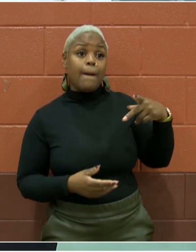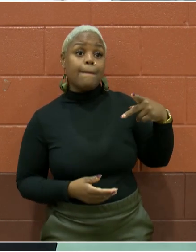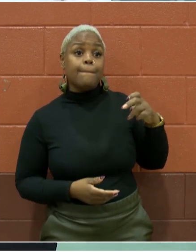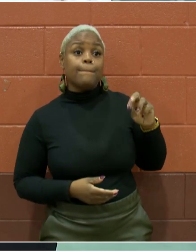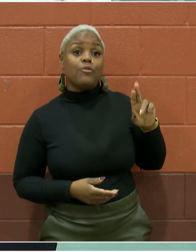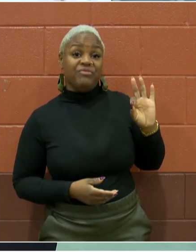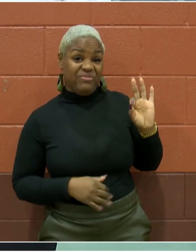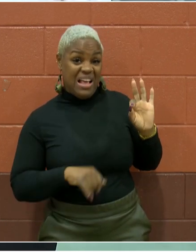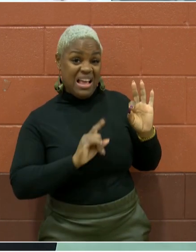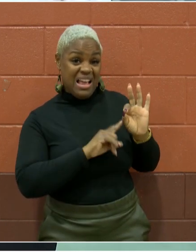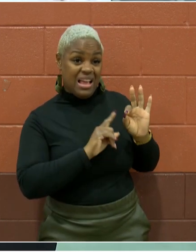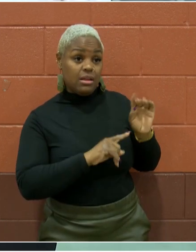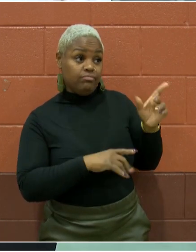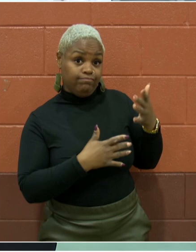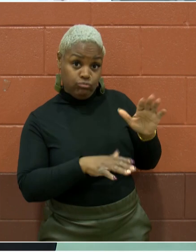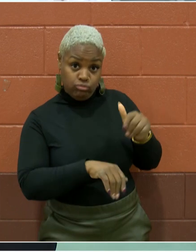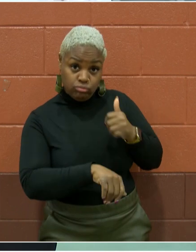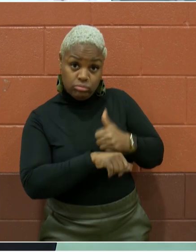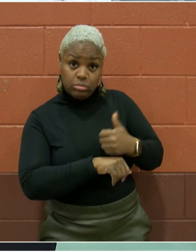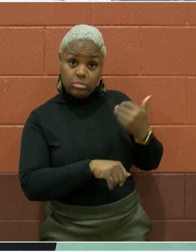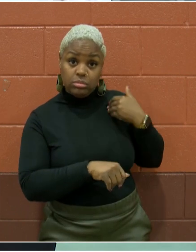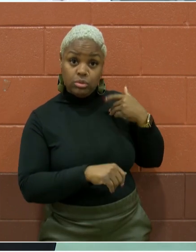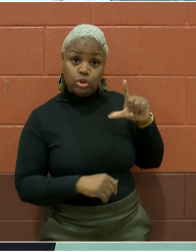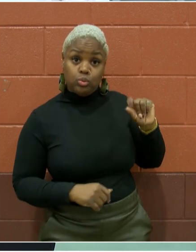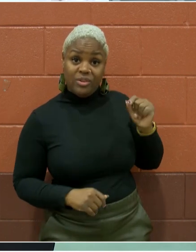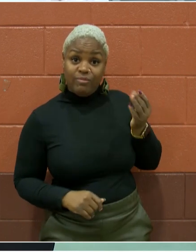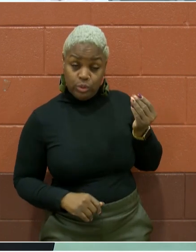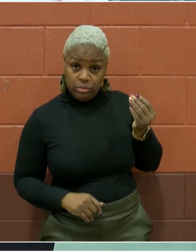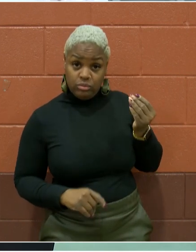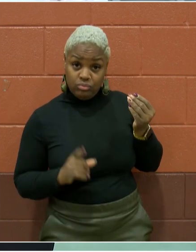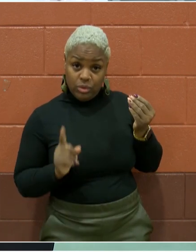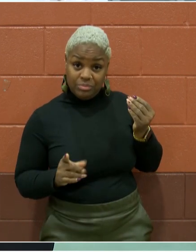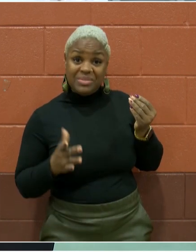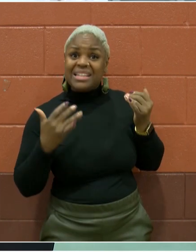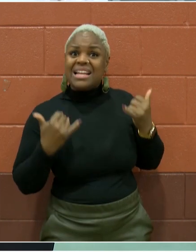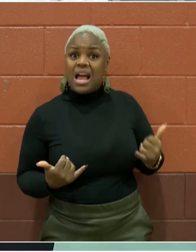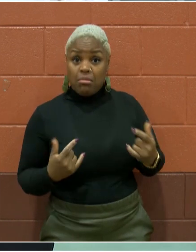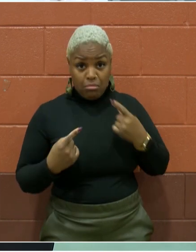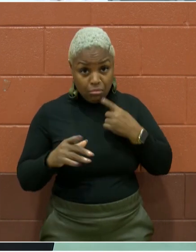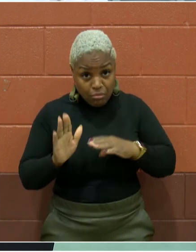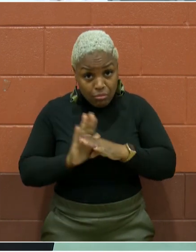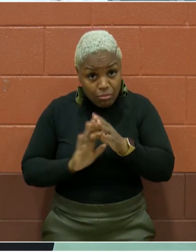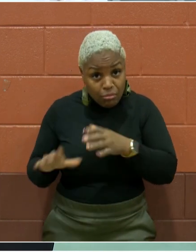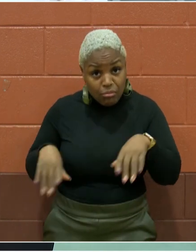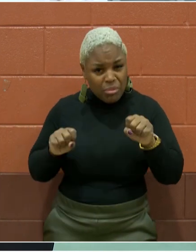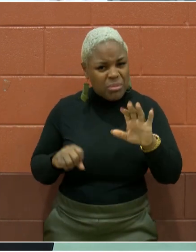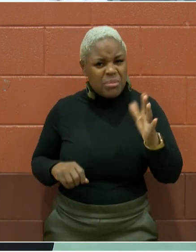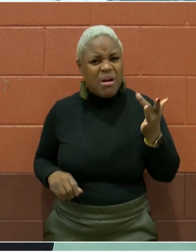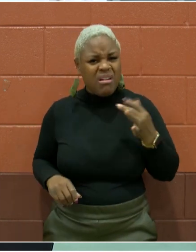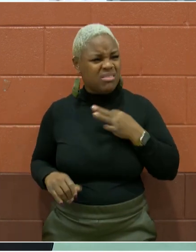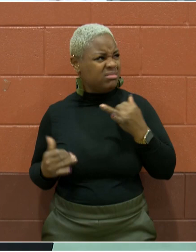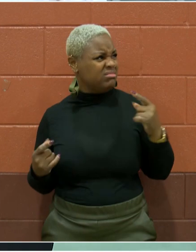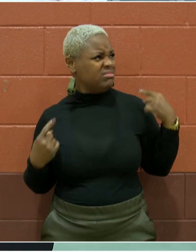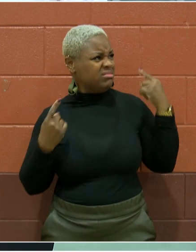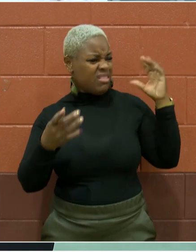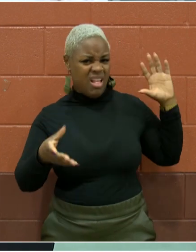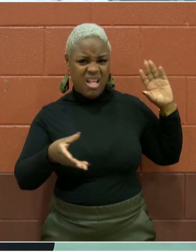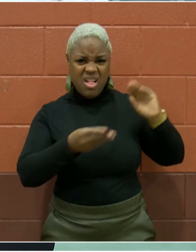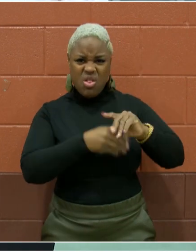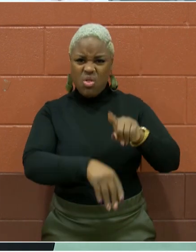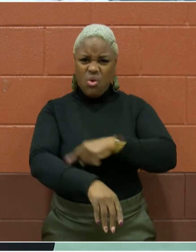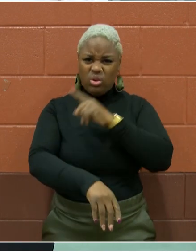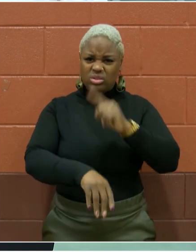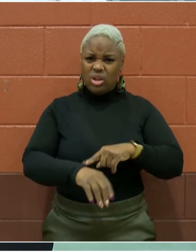2014-2015. Why adopt this now so many years after? Well, I think it's important that as we think about our training just